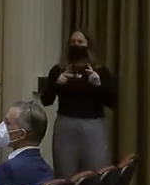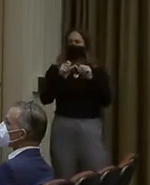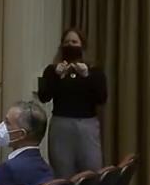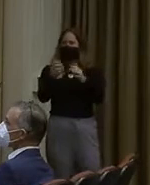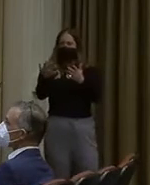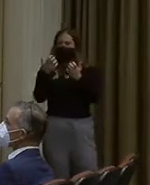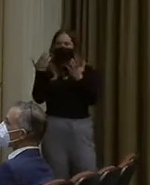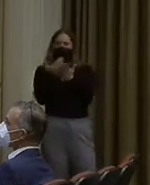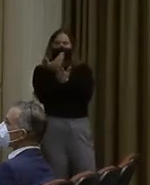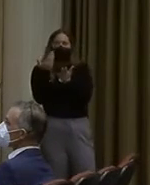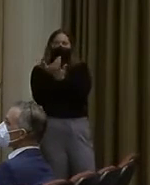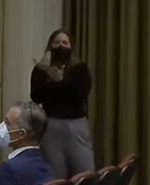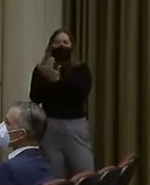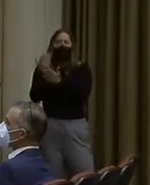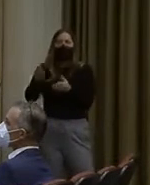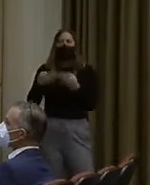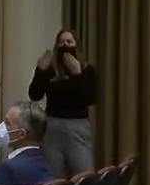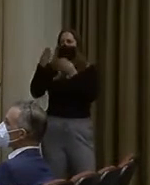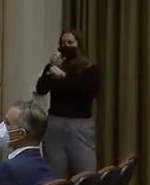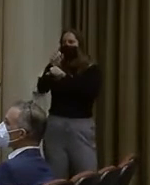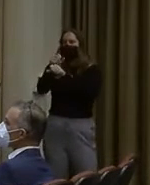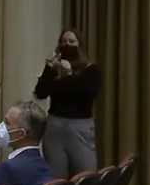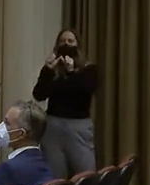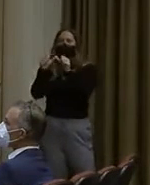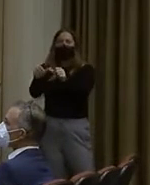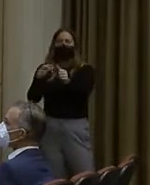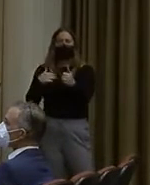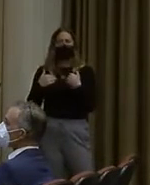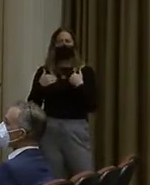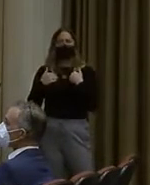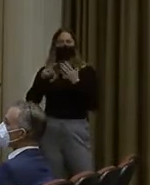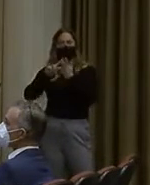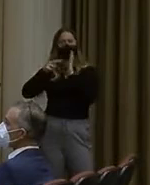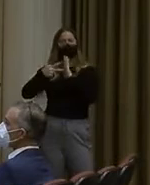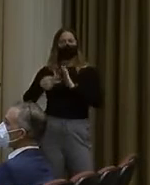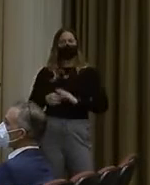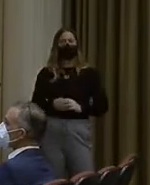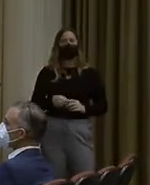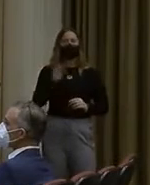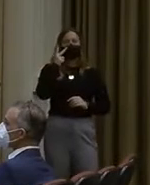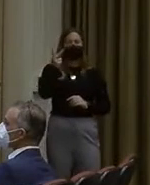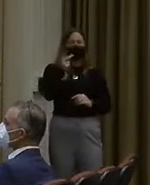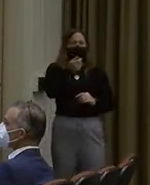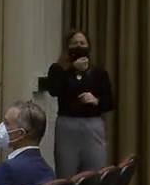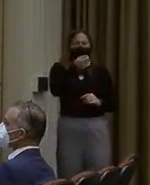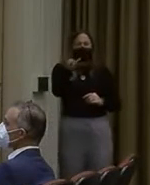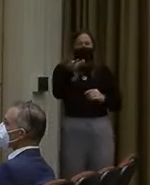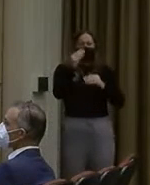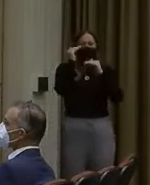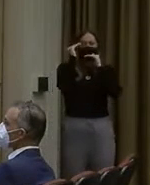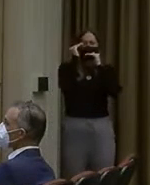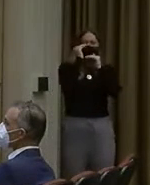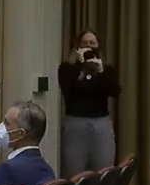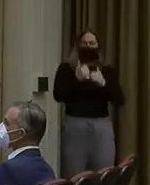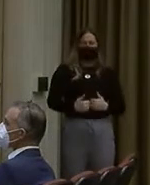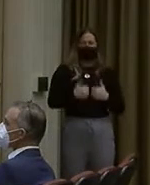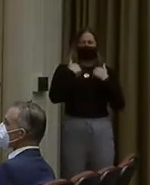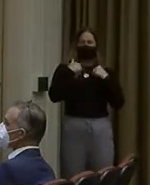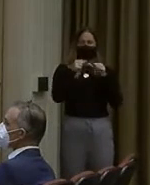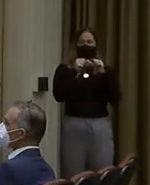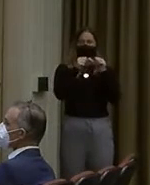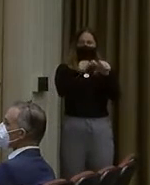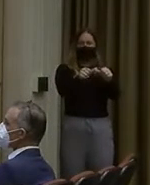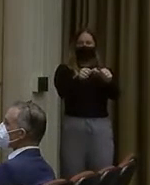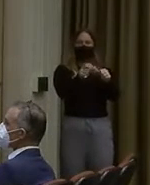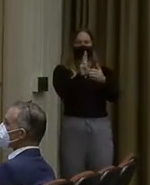or unpaid, that offer meaning and purpose. But they find few roadmaps and few options for lifelong learning at